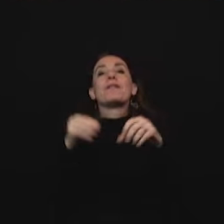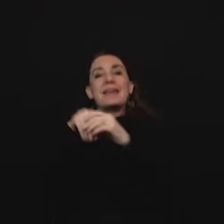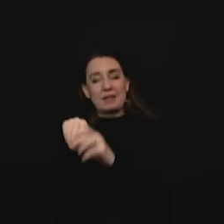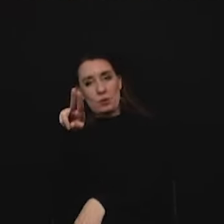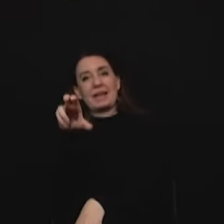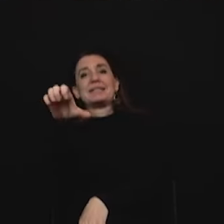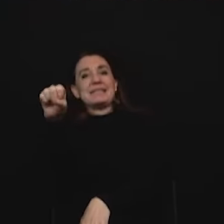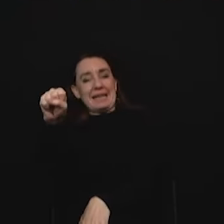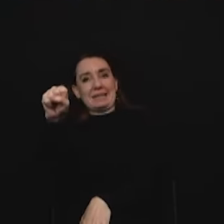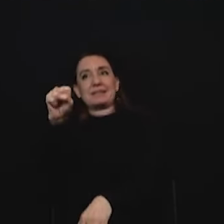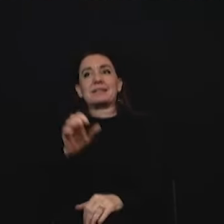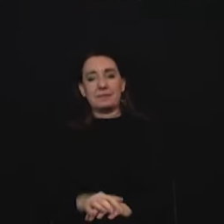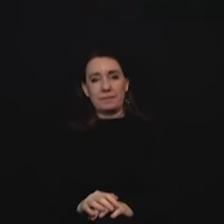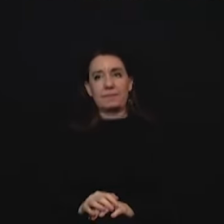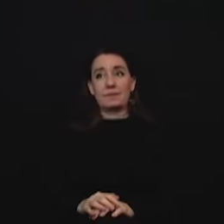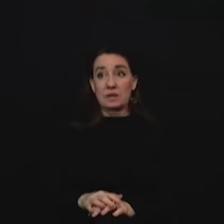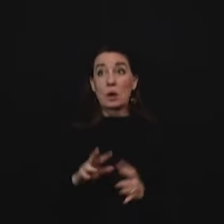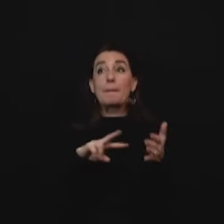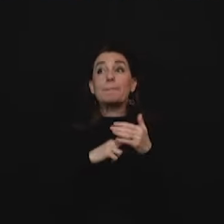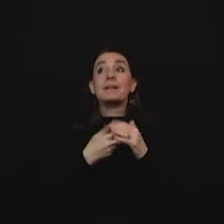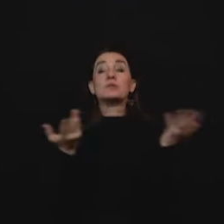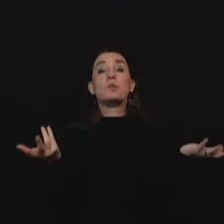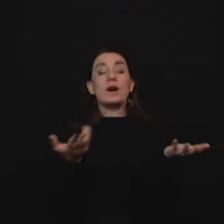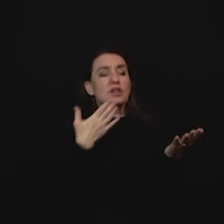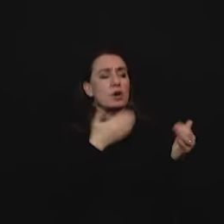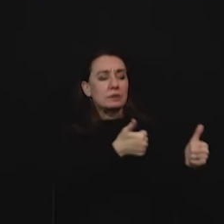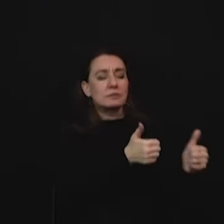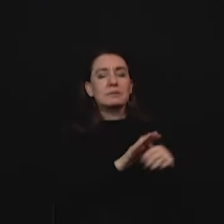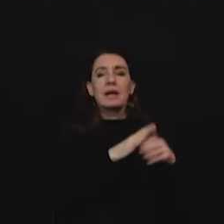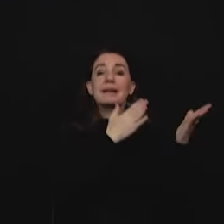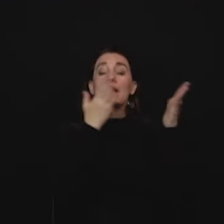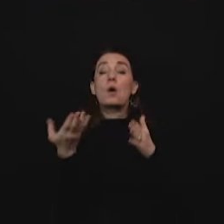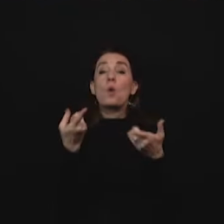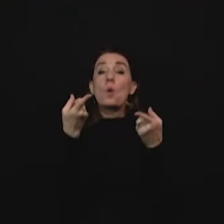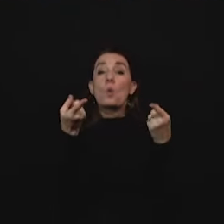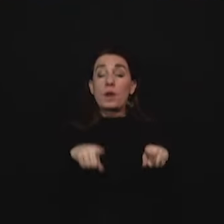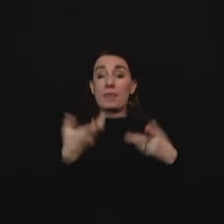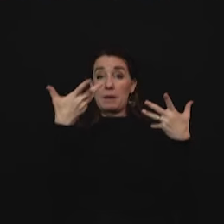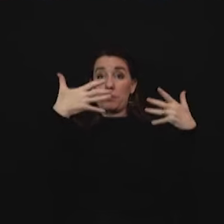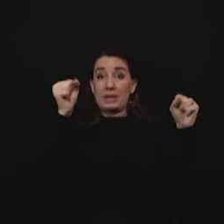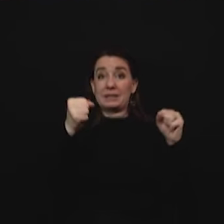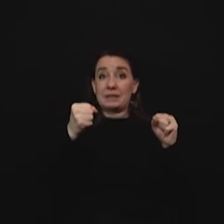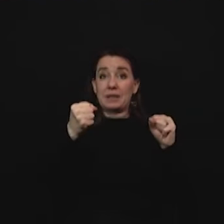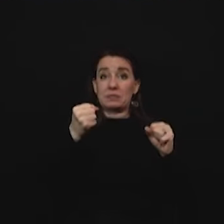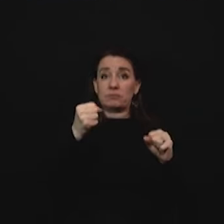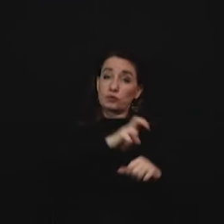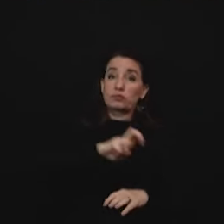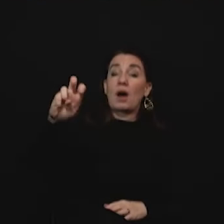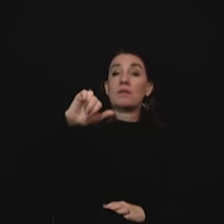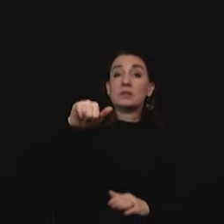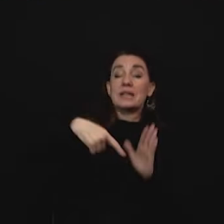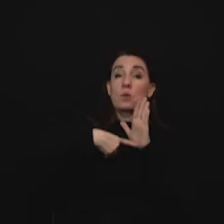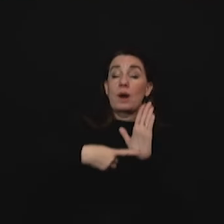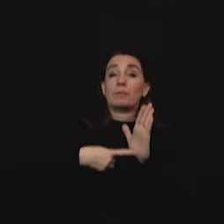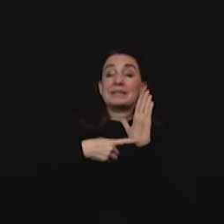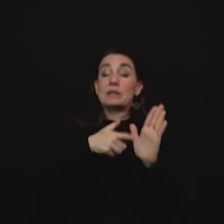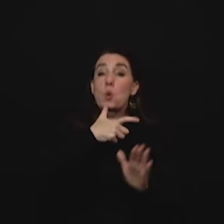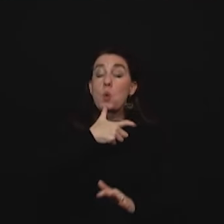United States. So that means, good job, bud. That means that when the president goes somewhere, he represents